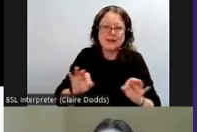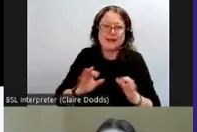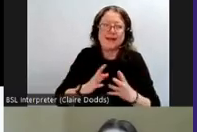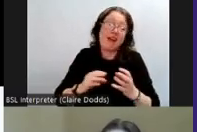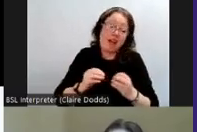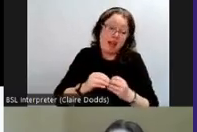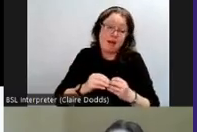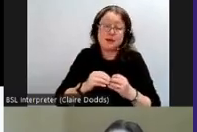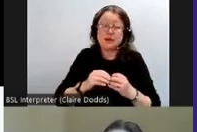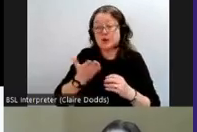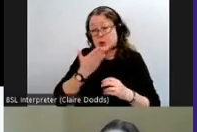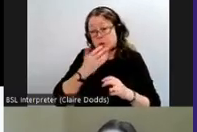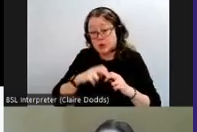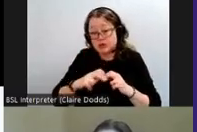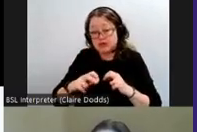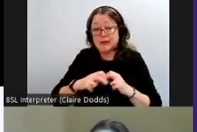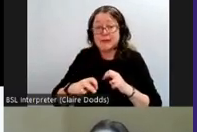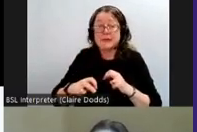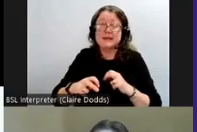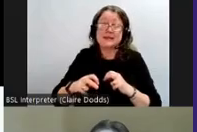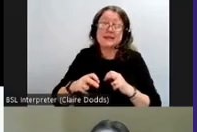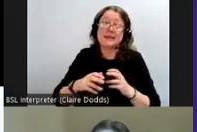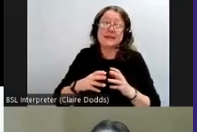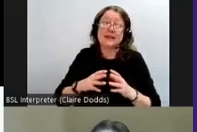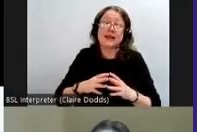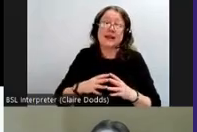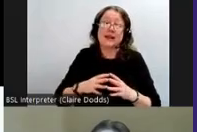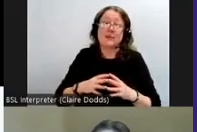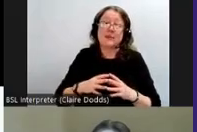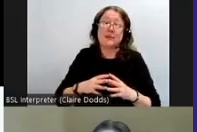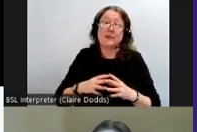those things, definitely. Um,